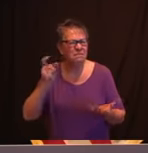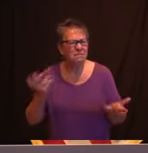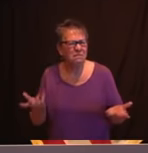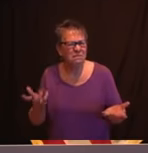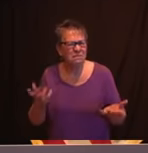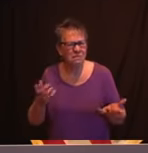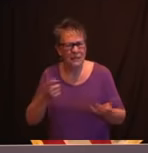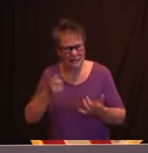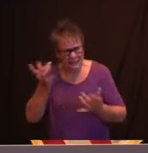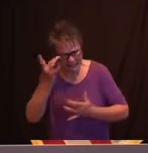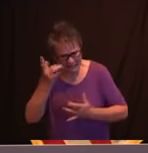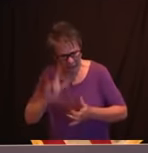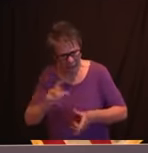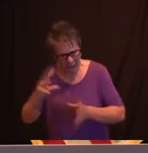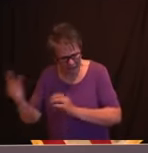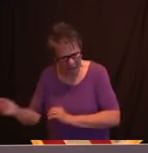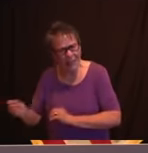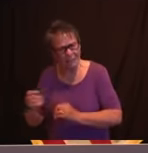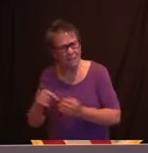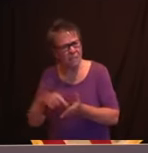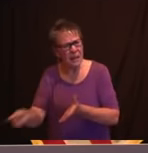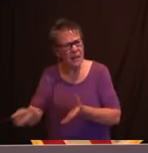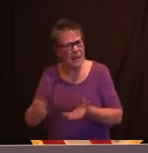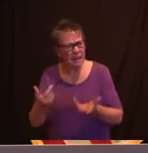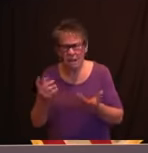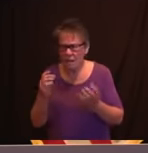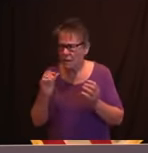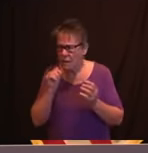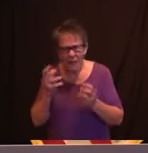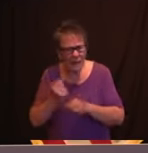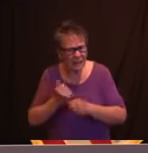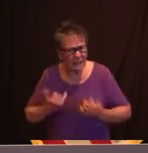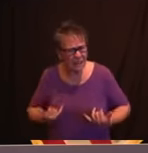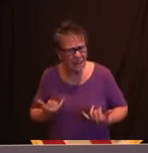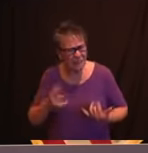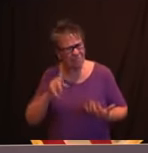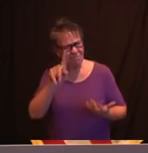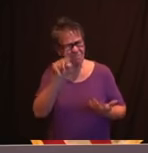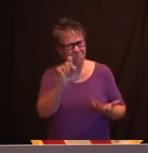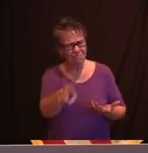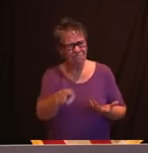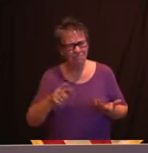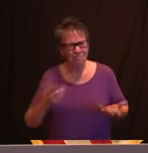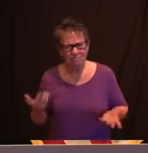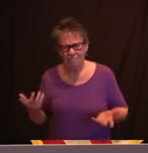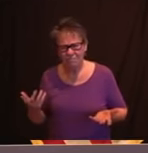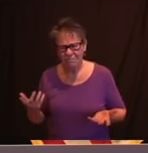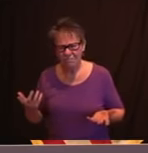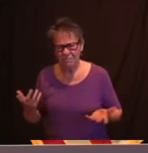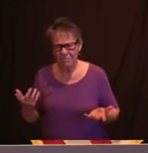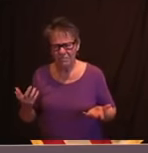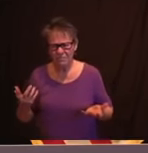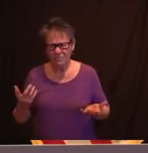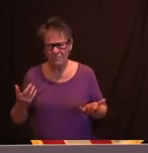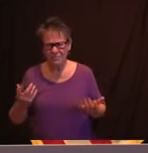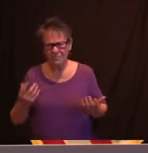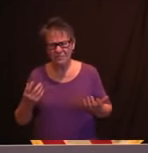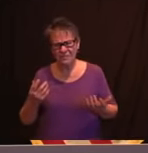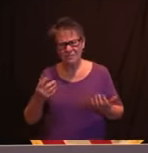in the report. And so I'm not sure which operators, but believe me, that's a recommendation we take very seriously. Is that fair to